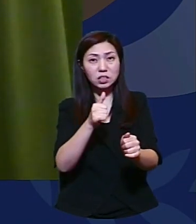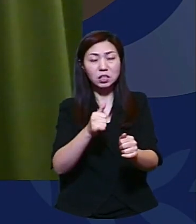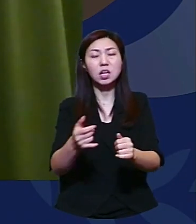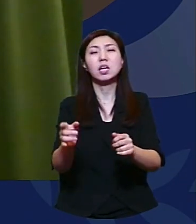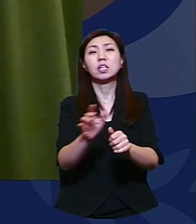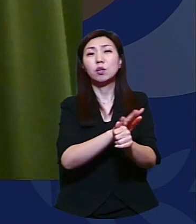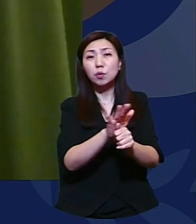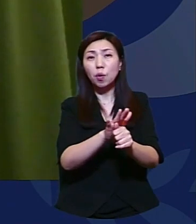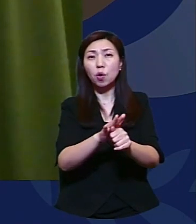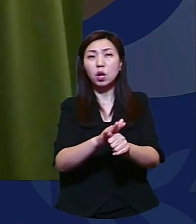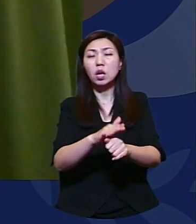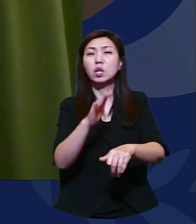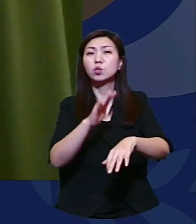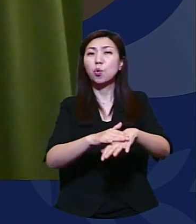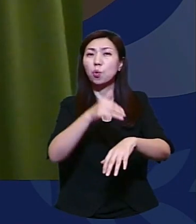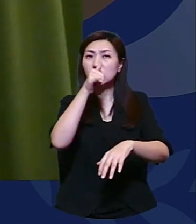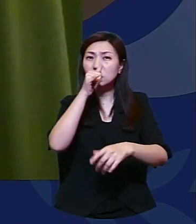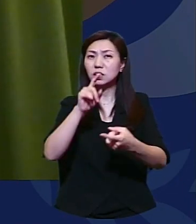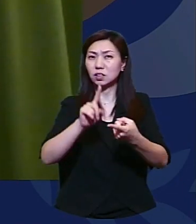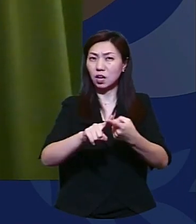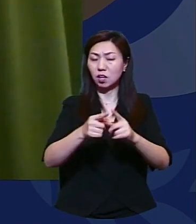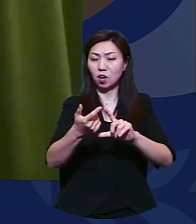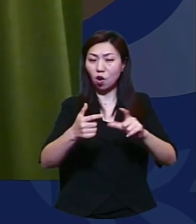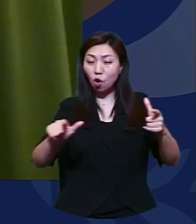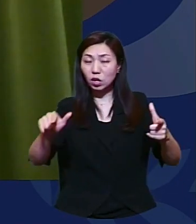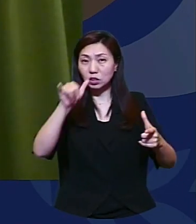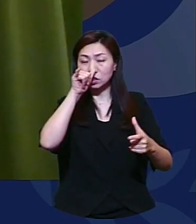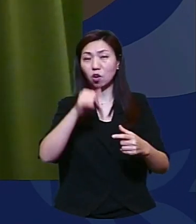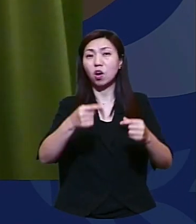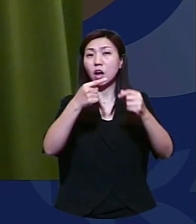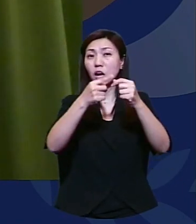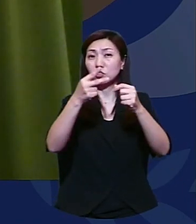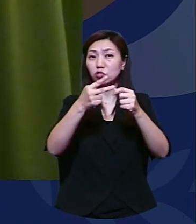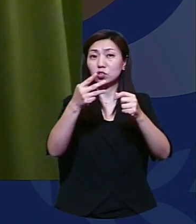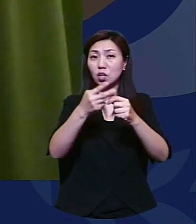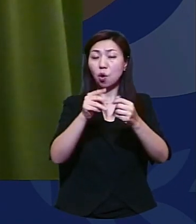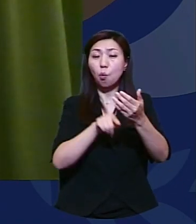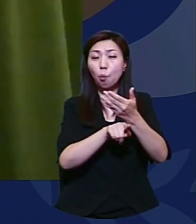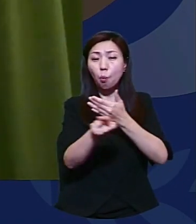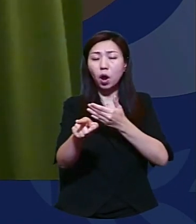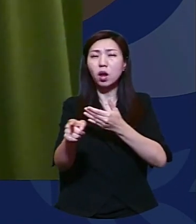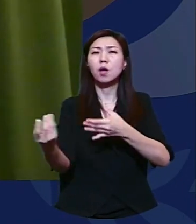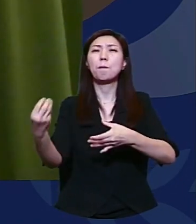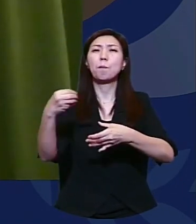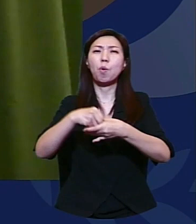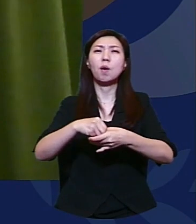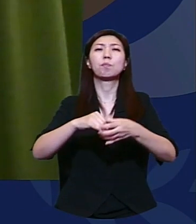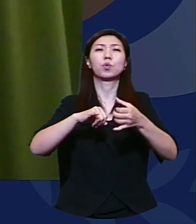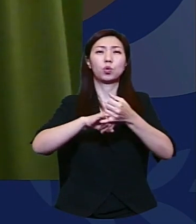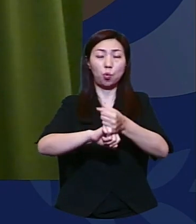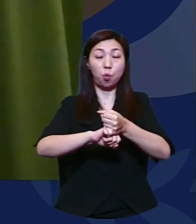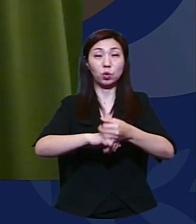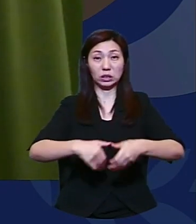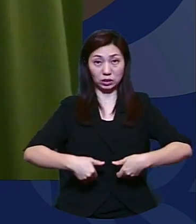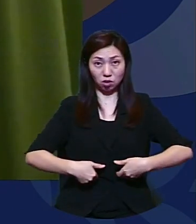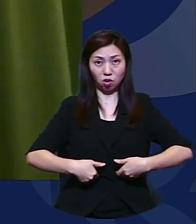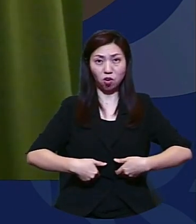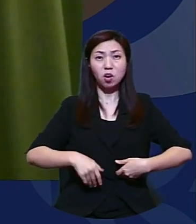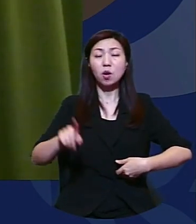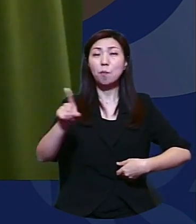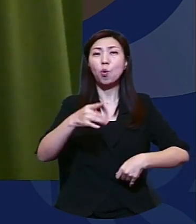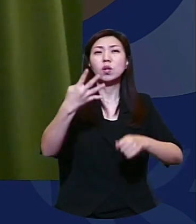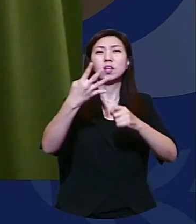three pillars, we found that it was necessary to also consider four cross-cutting topics, that of inclusion, cybersecurity,